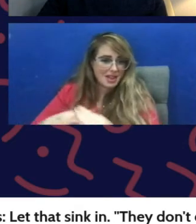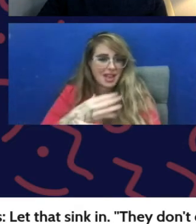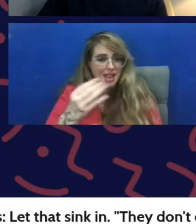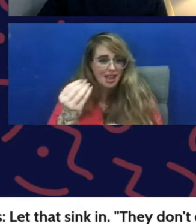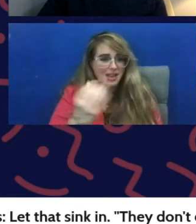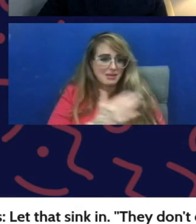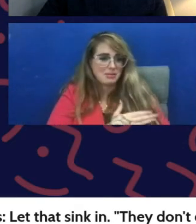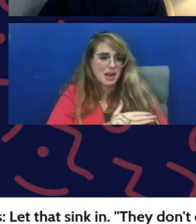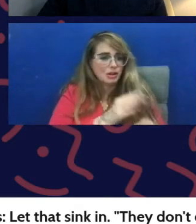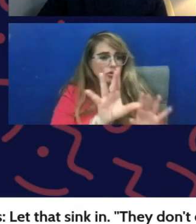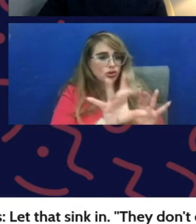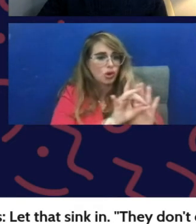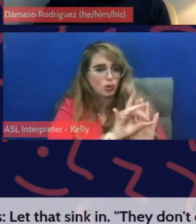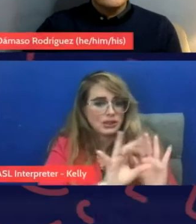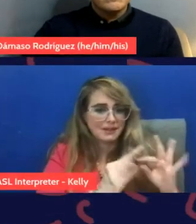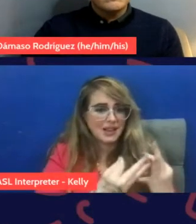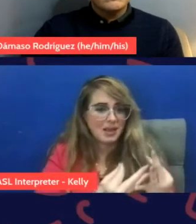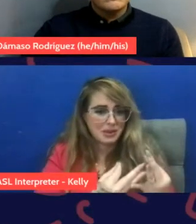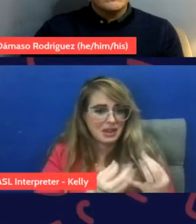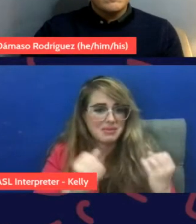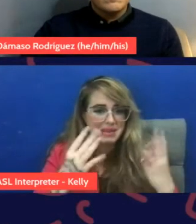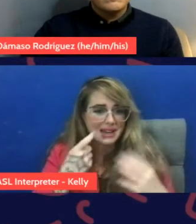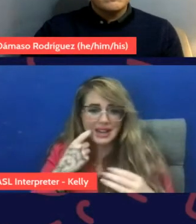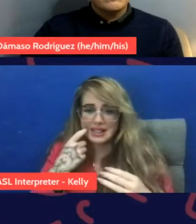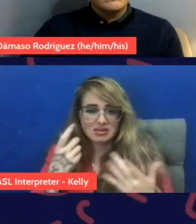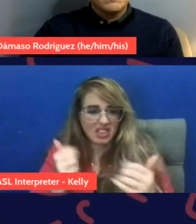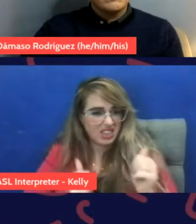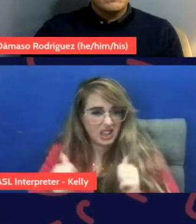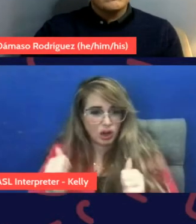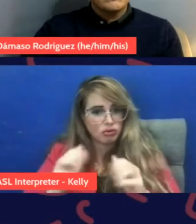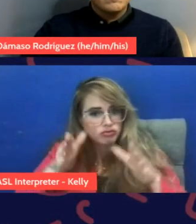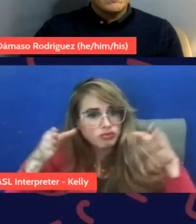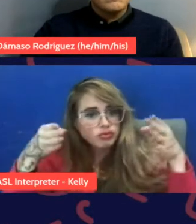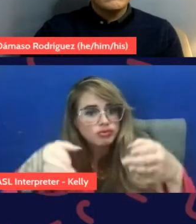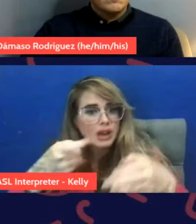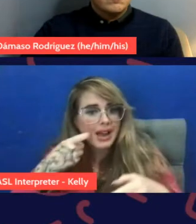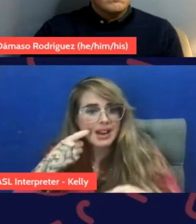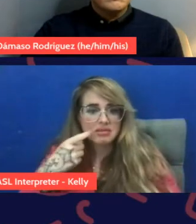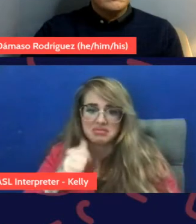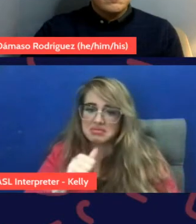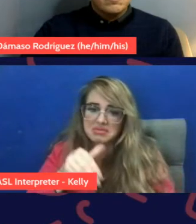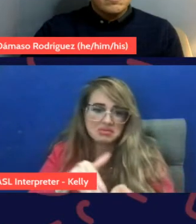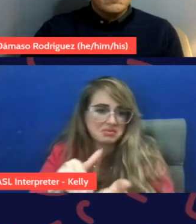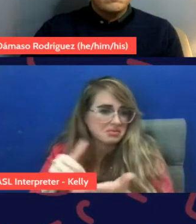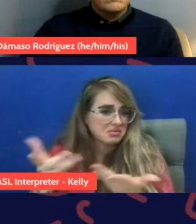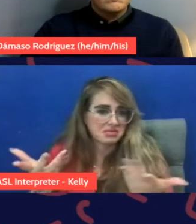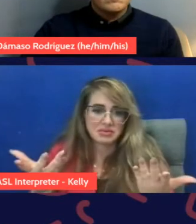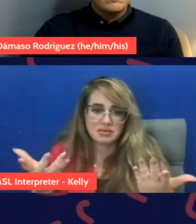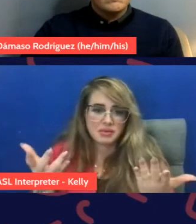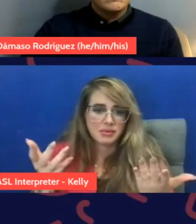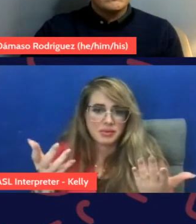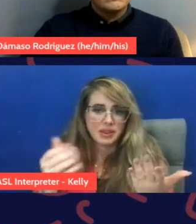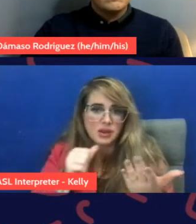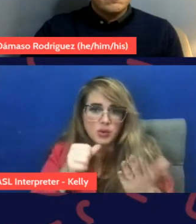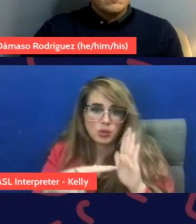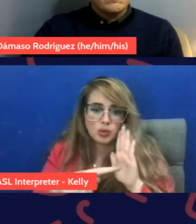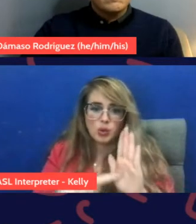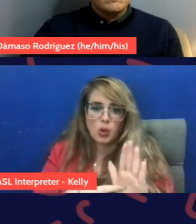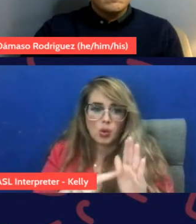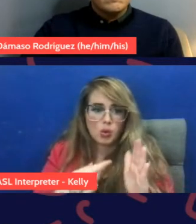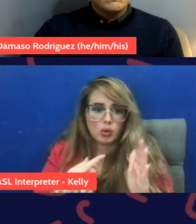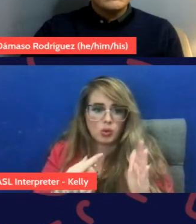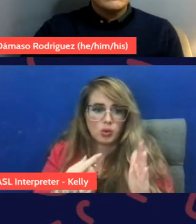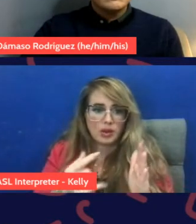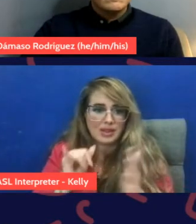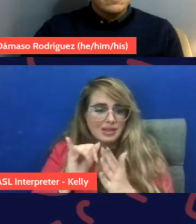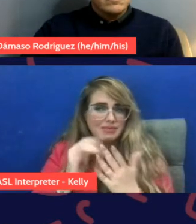and how little theater there is that sort of like talks about and deals with addiction in a way that